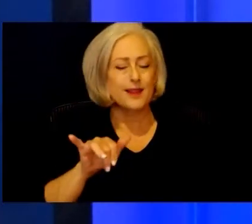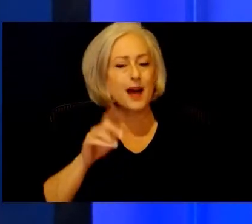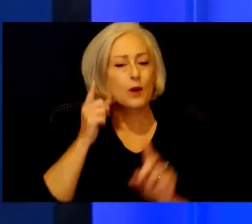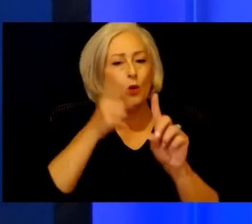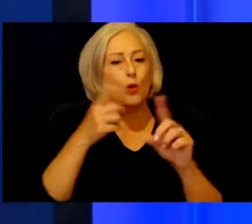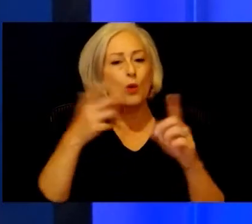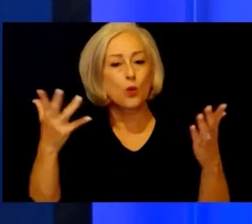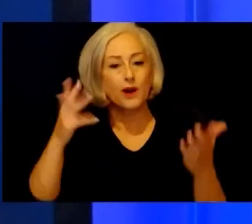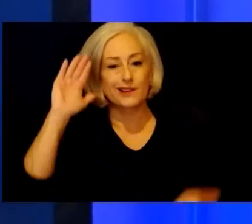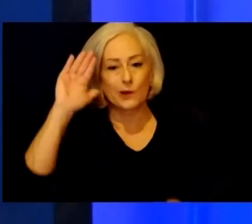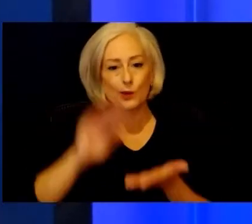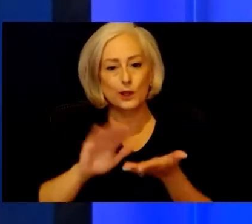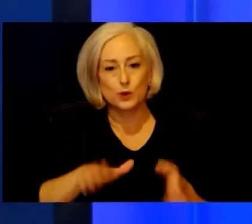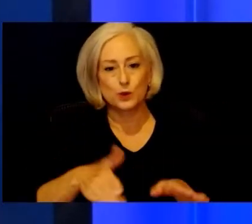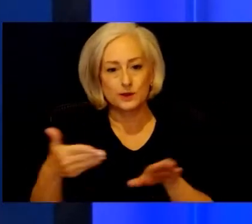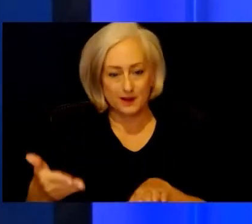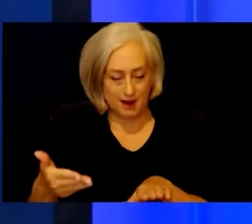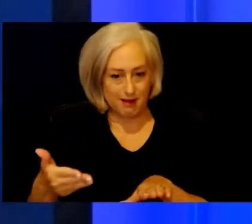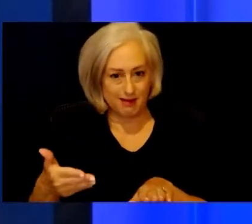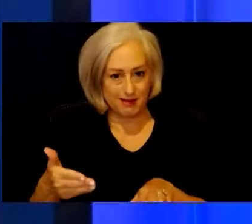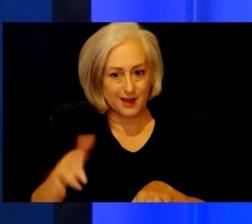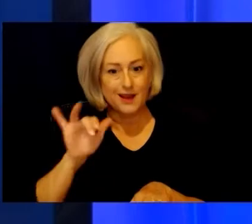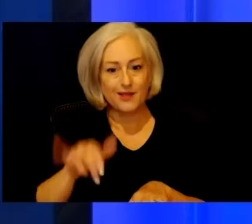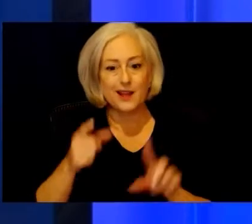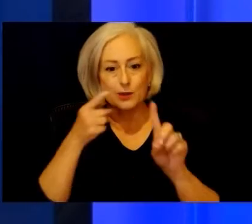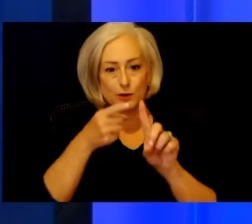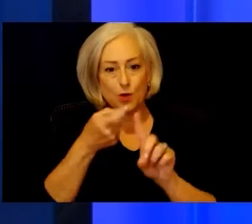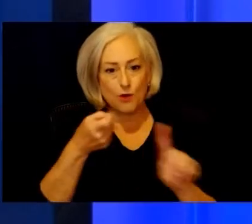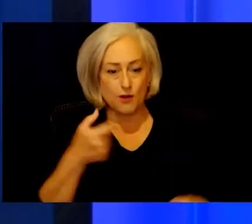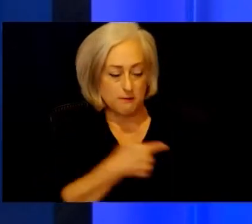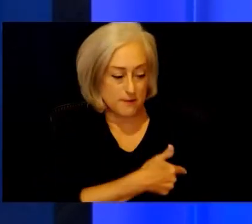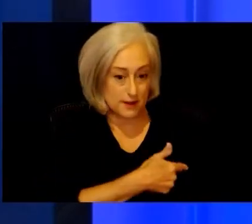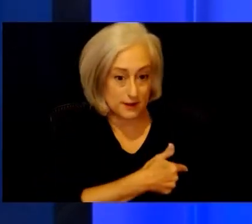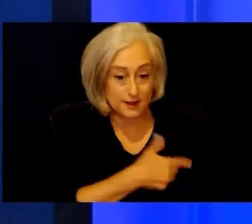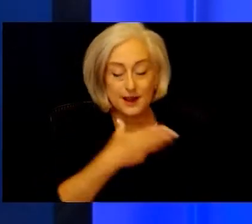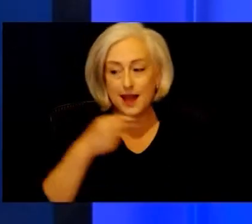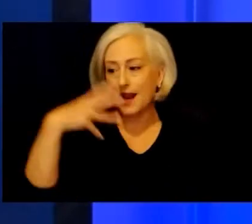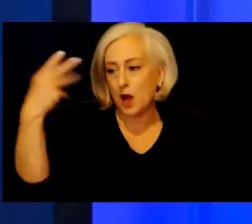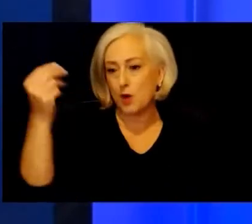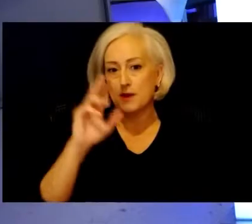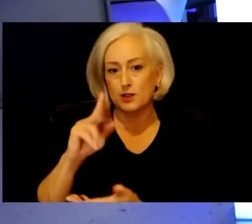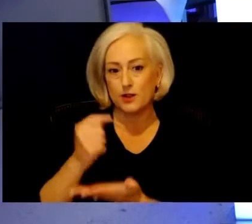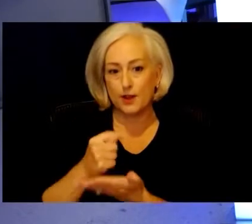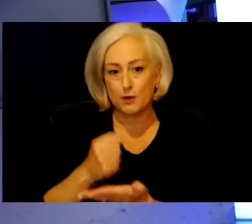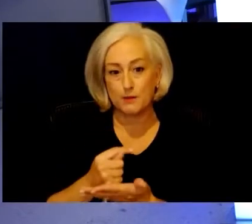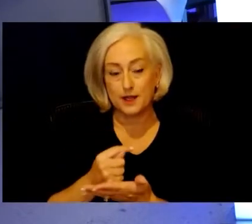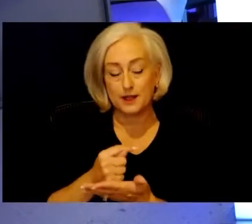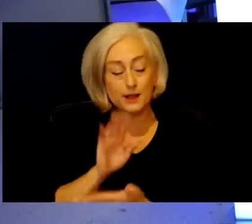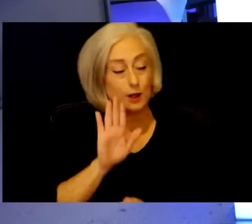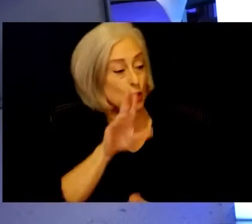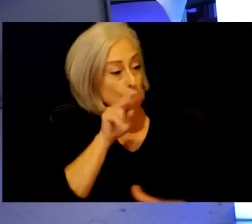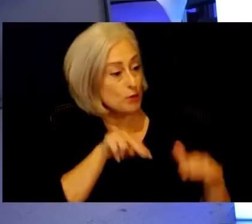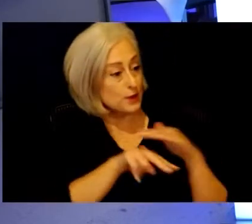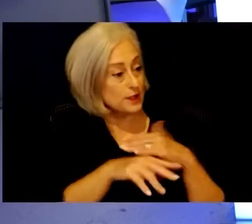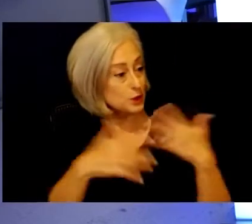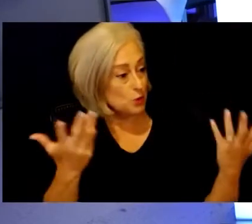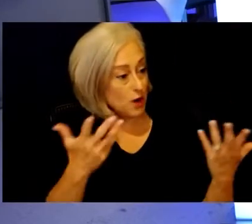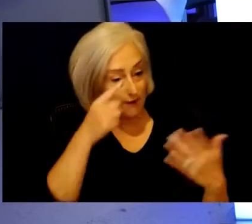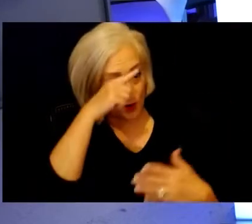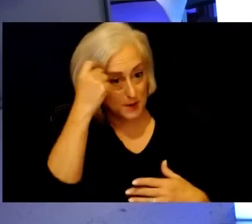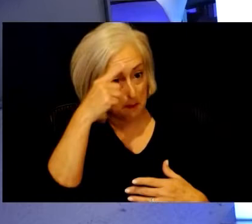from vaccination and, of course, those outpatient therapies. I don't know, what are your predictions for the summer? I